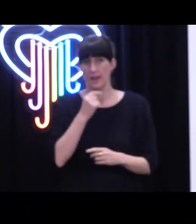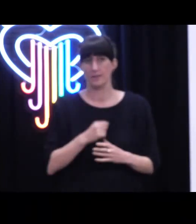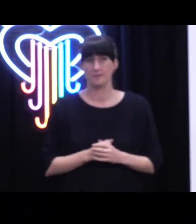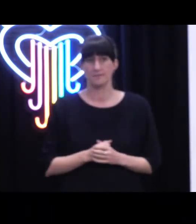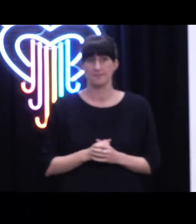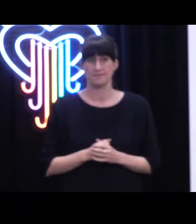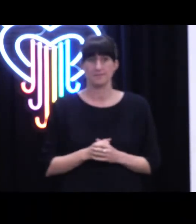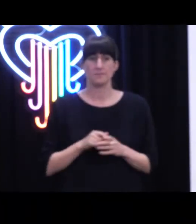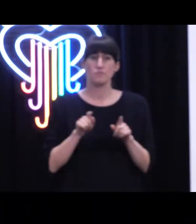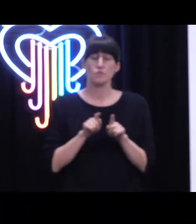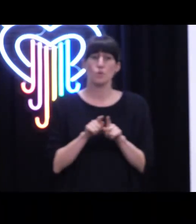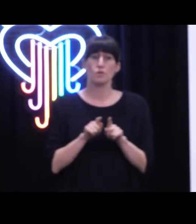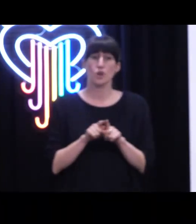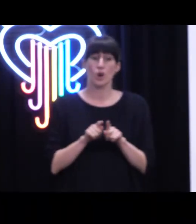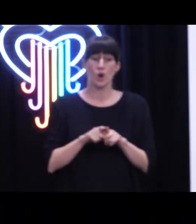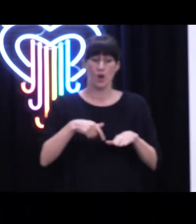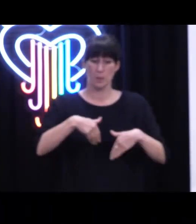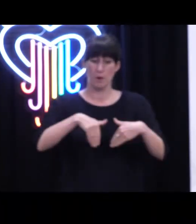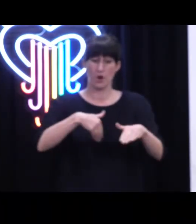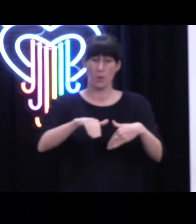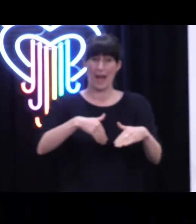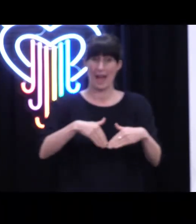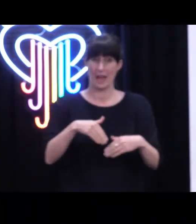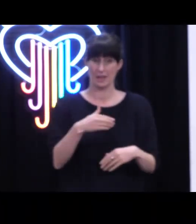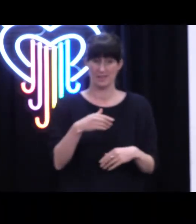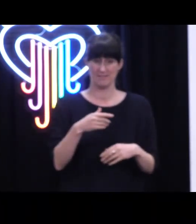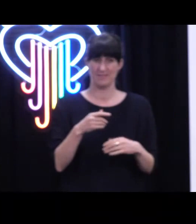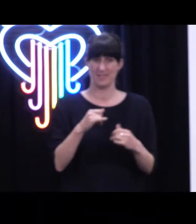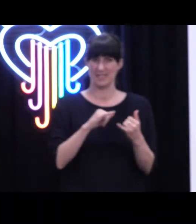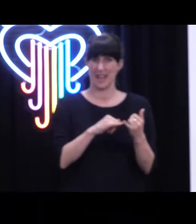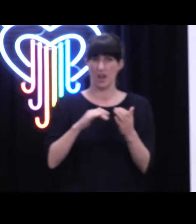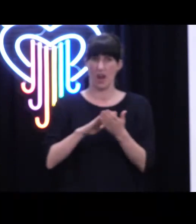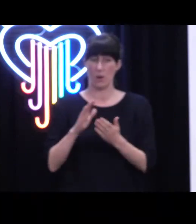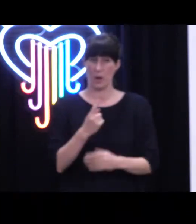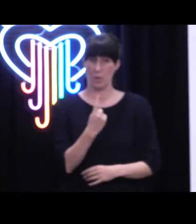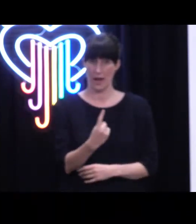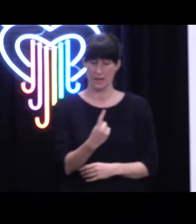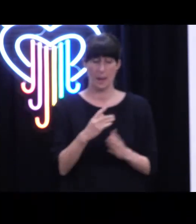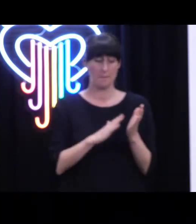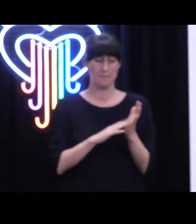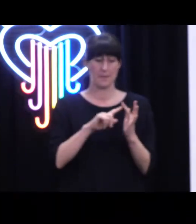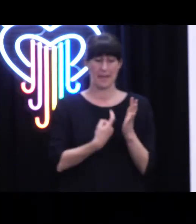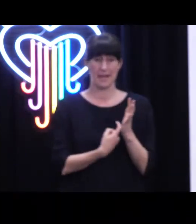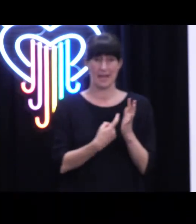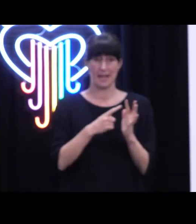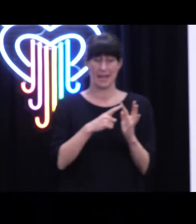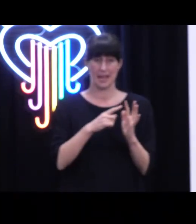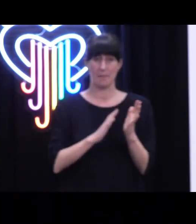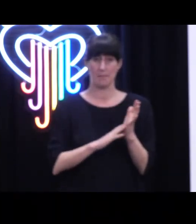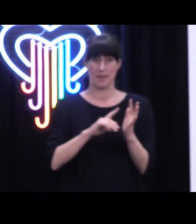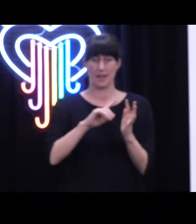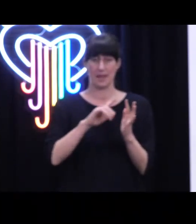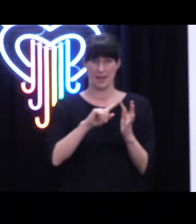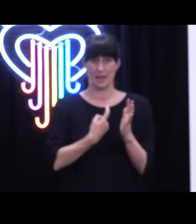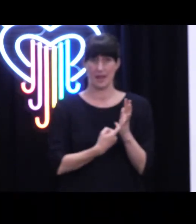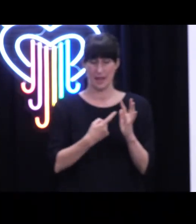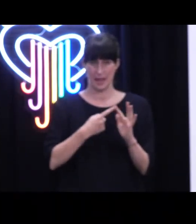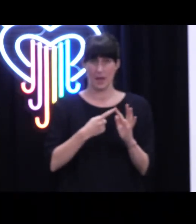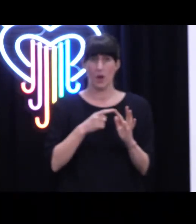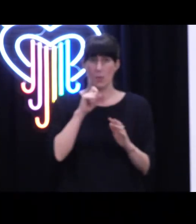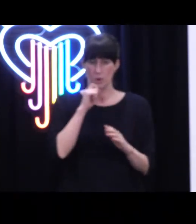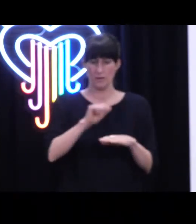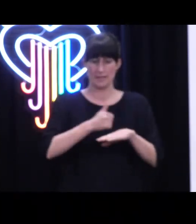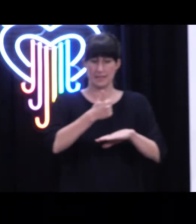at the mobile station in State Highway 1 at Meremere from tomorrow. As well, there are saliva